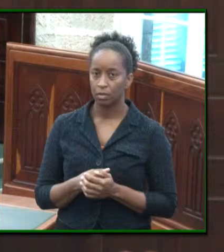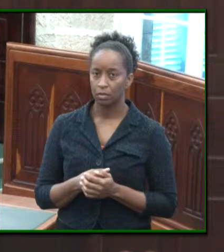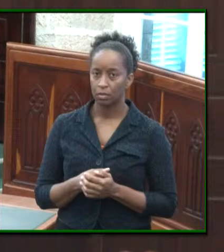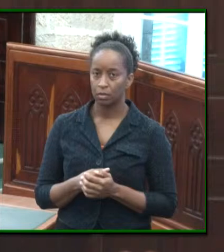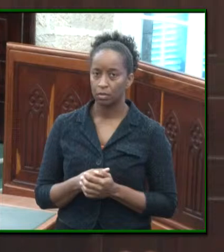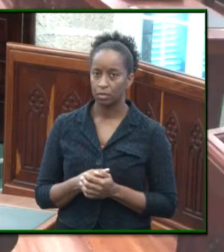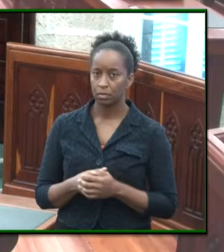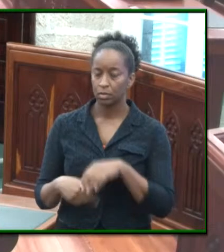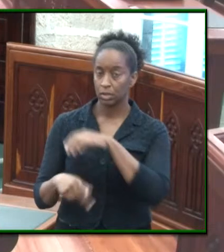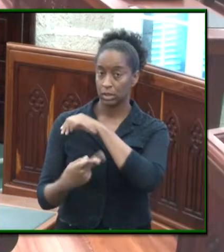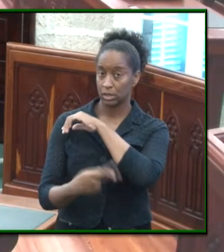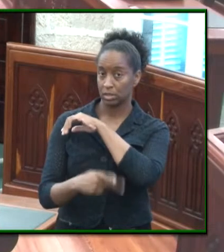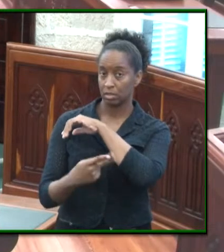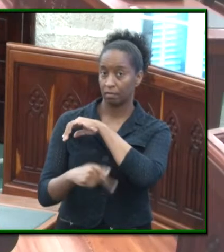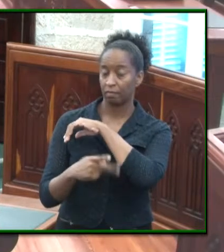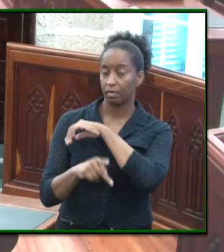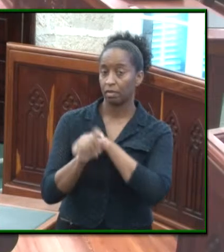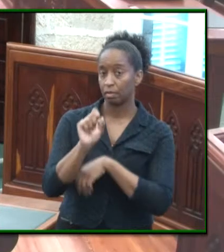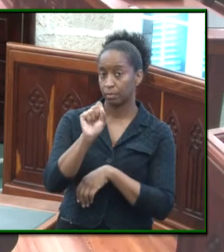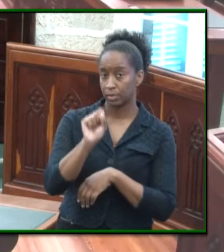South.